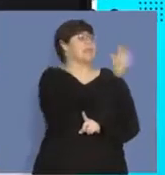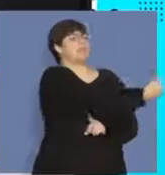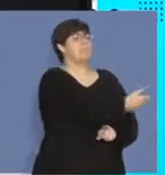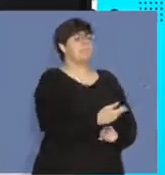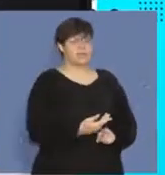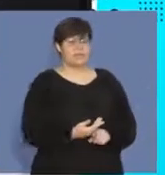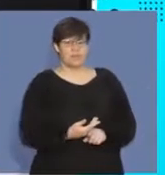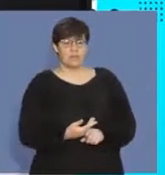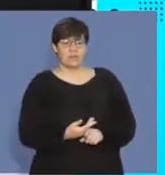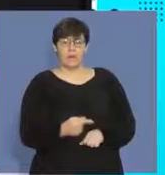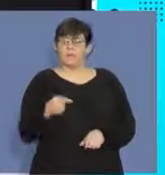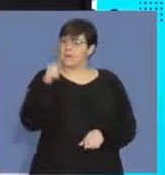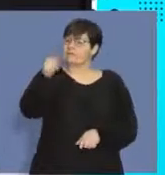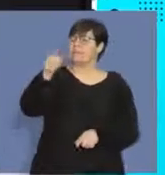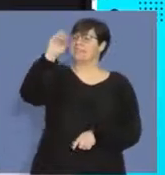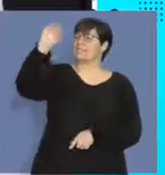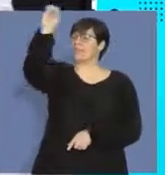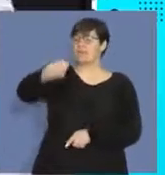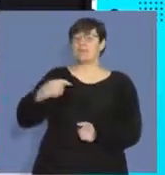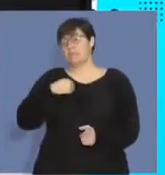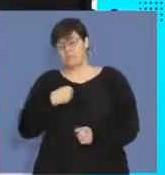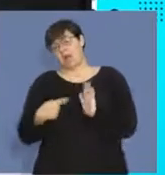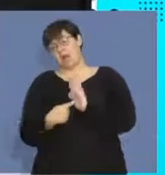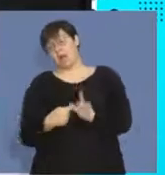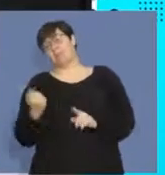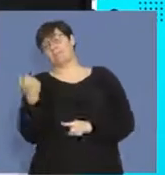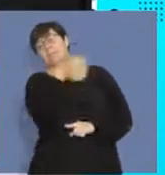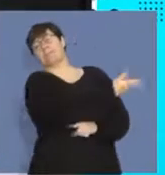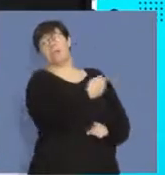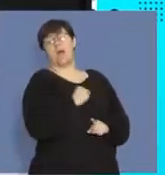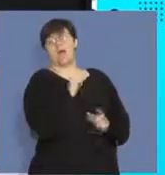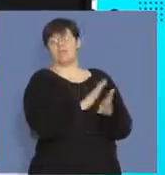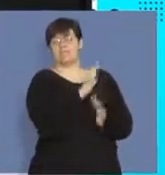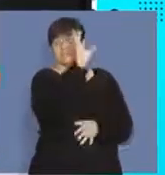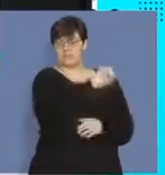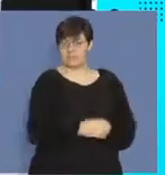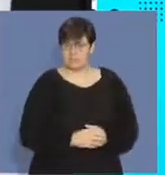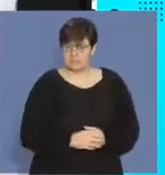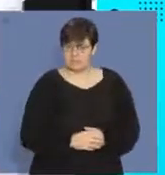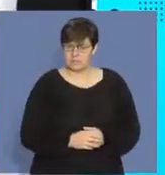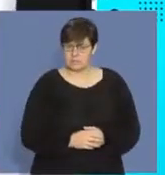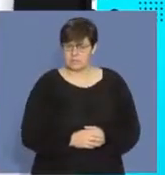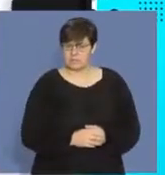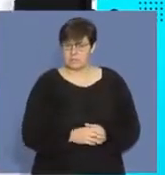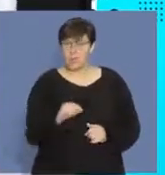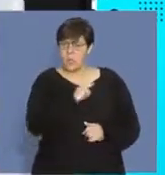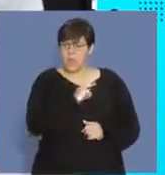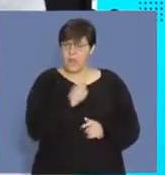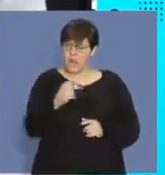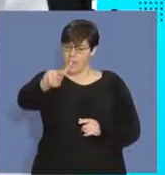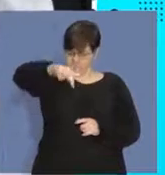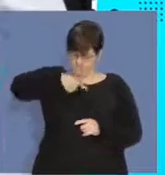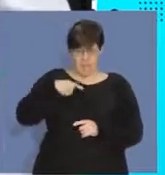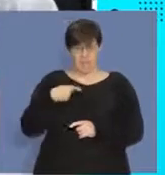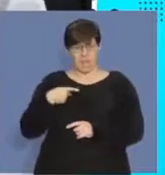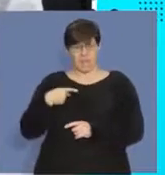back input tax on zero-rated items. Why? Because you are not submitting, you're not collecting